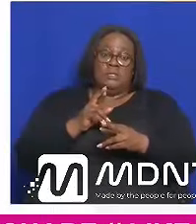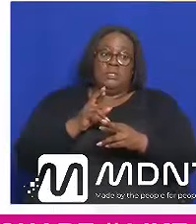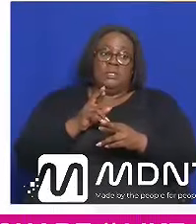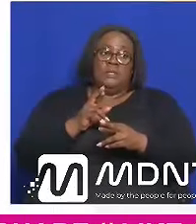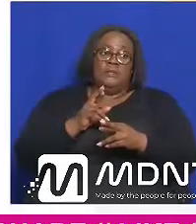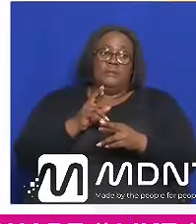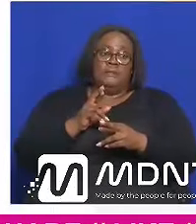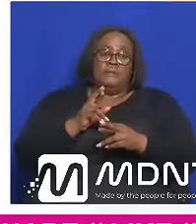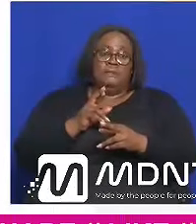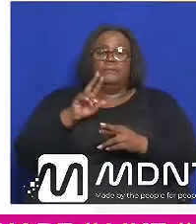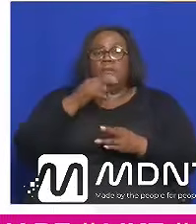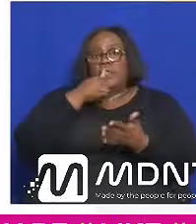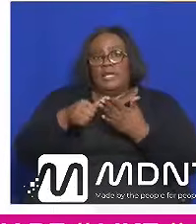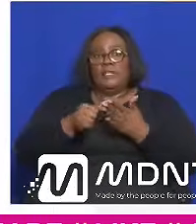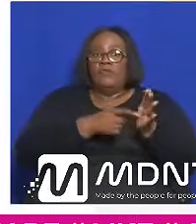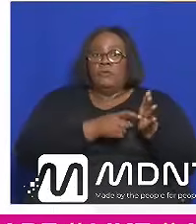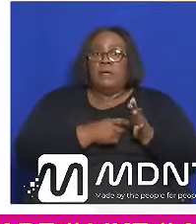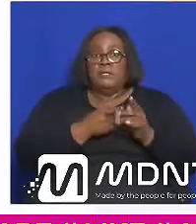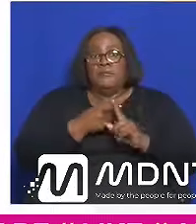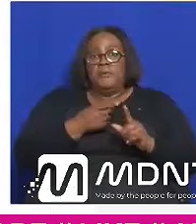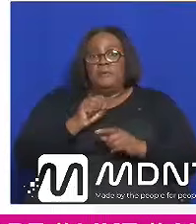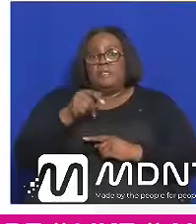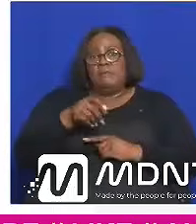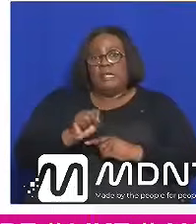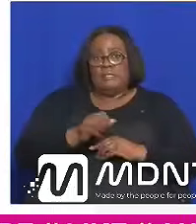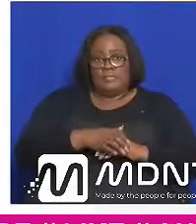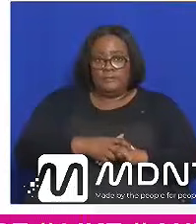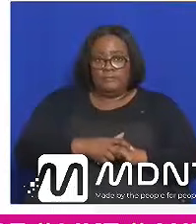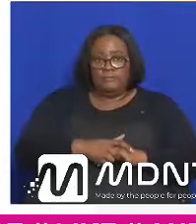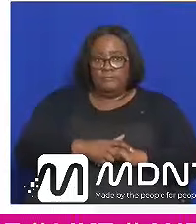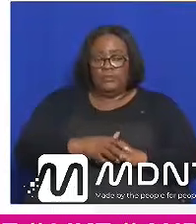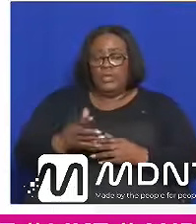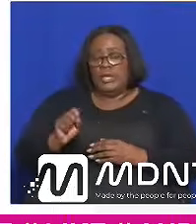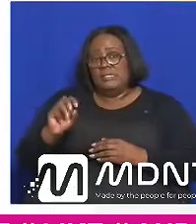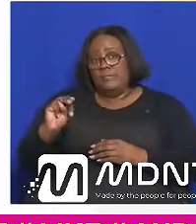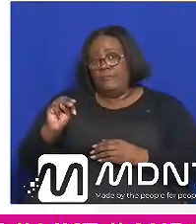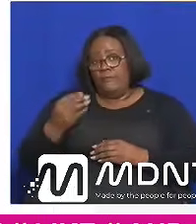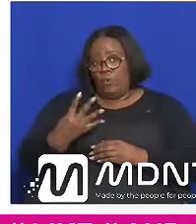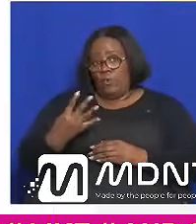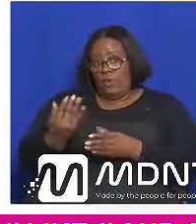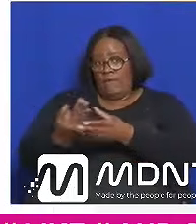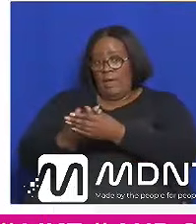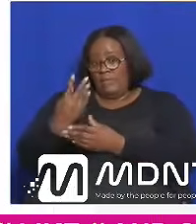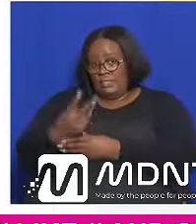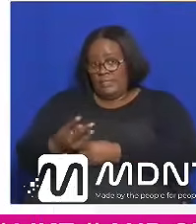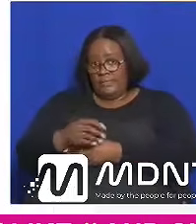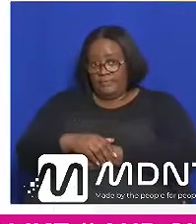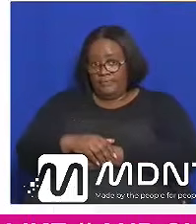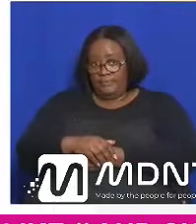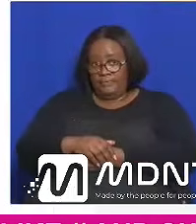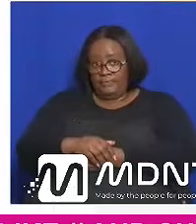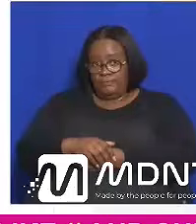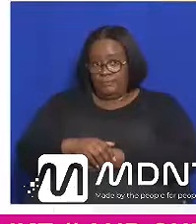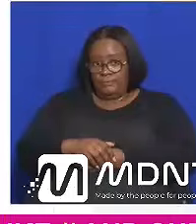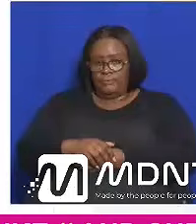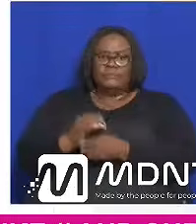letter of demand at SM4. Do you see that? Am I right? Advocate Sela, can we please, I'm asking not